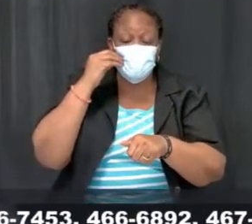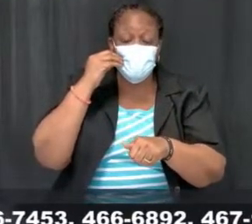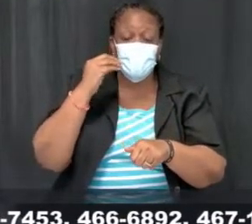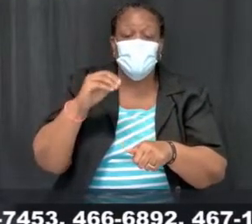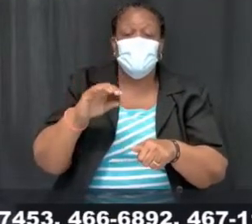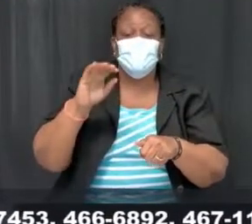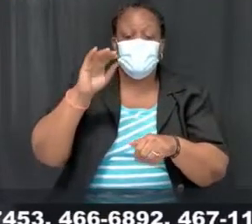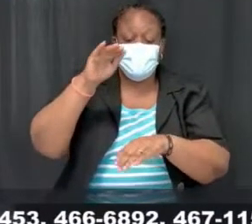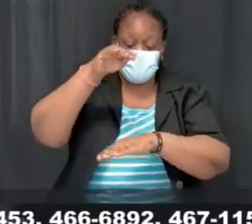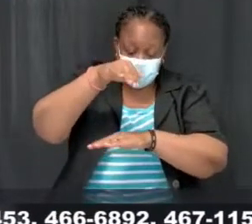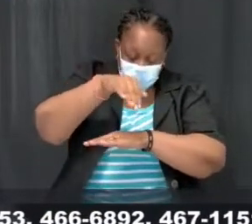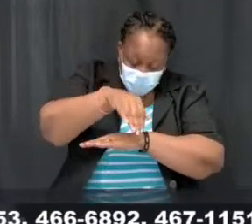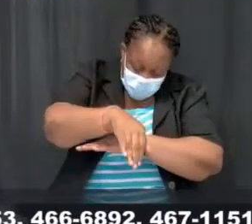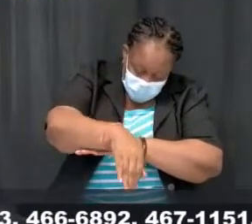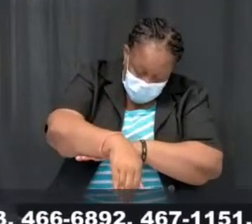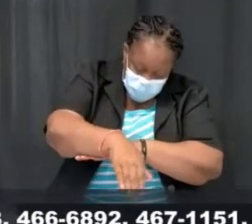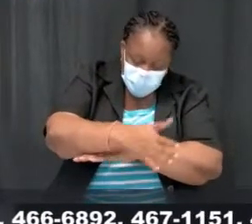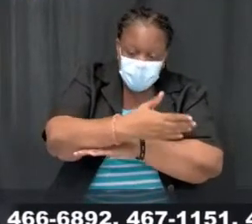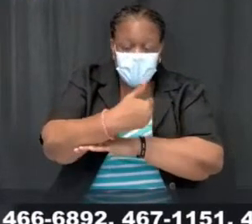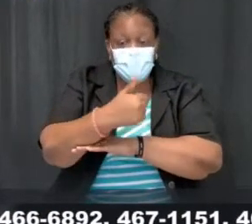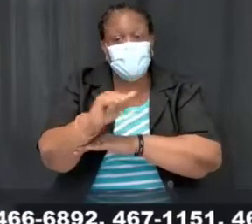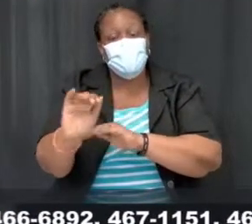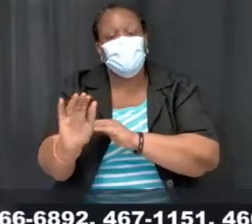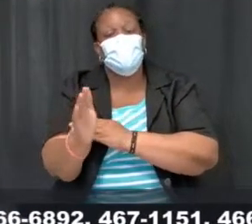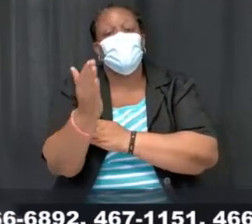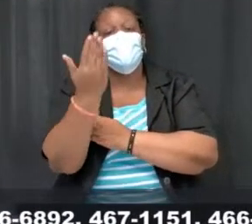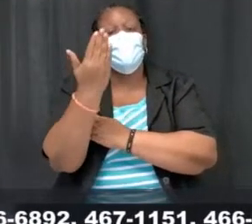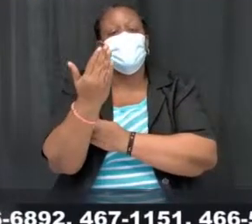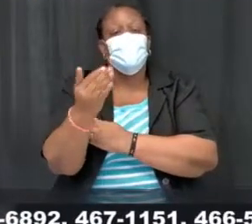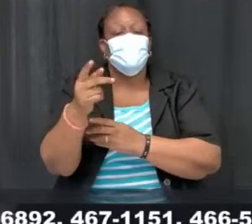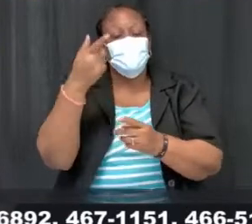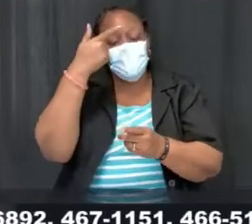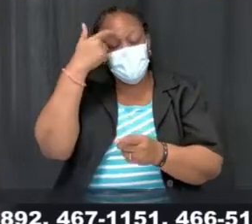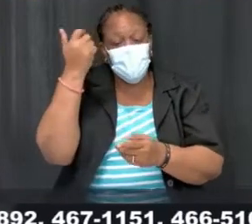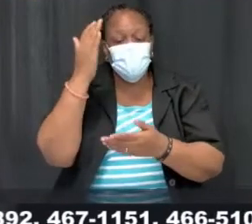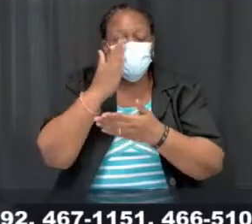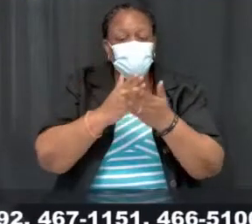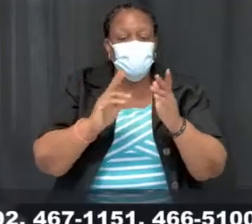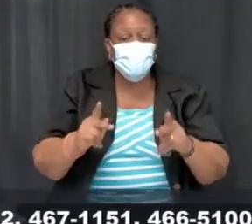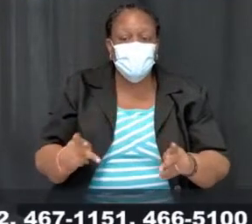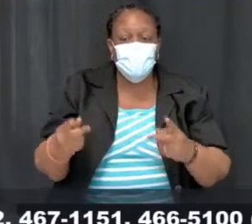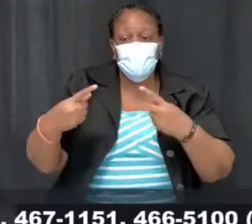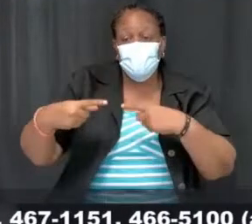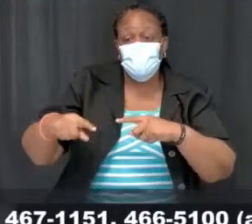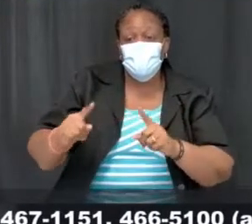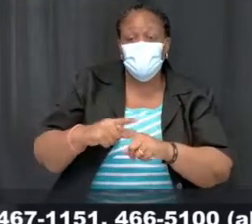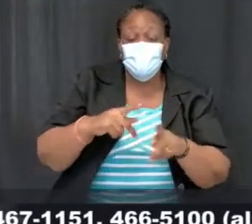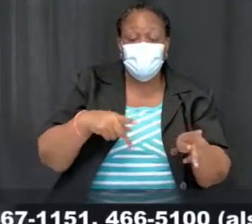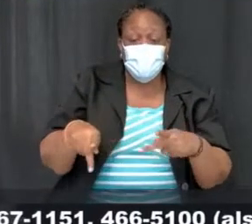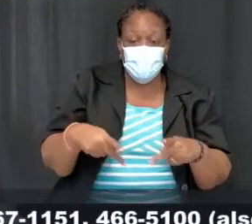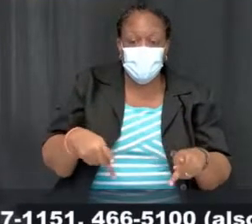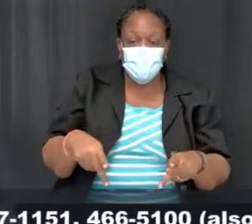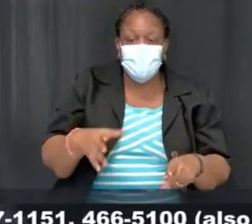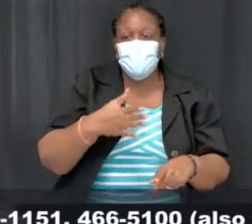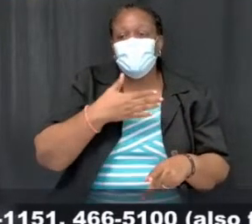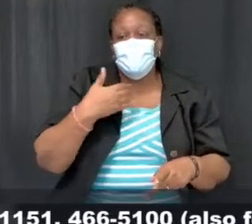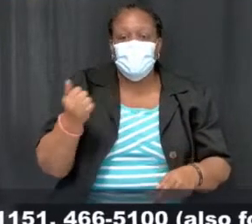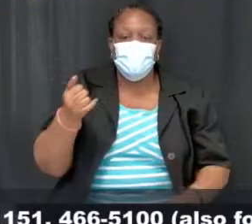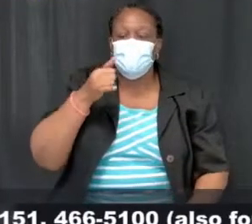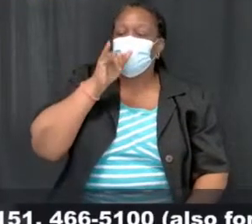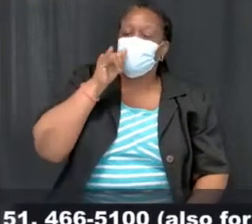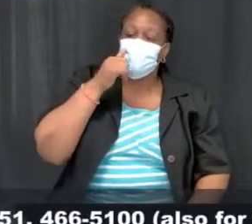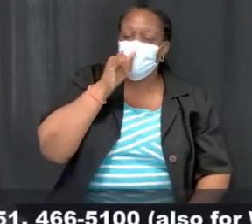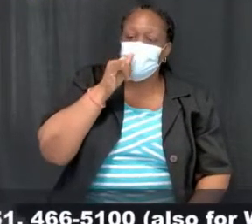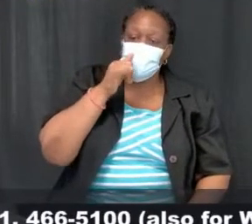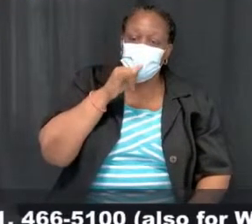morning hours, when people tend to participate in non-essential social gatherings that often result in less compliance